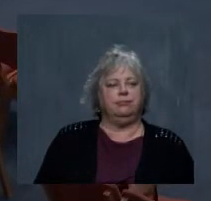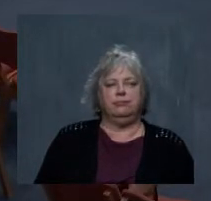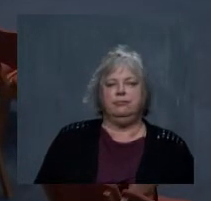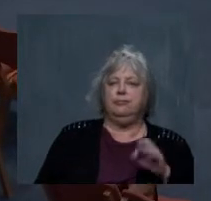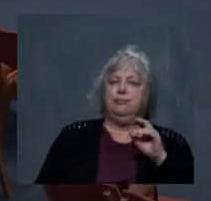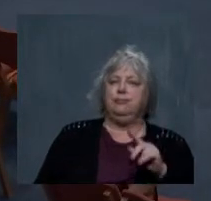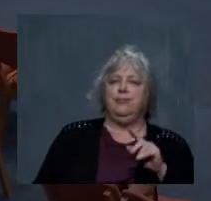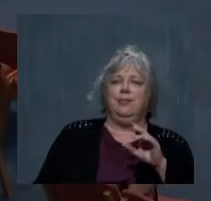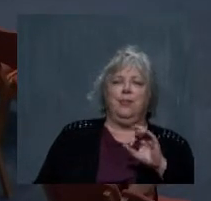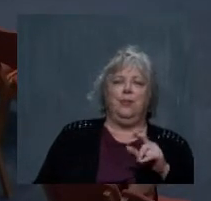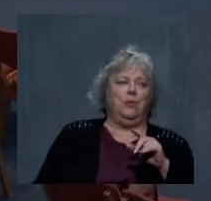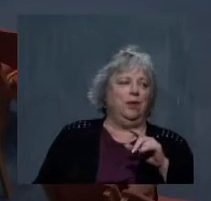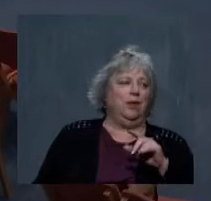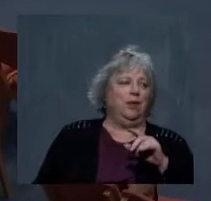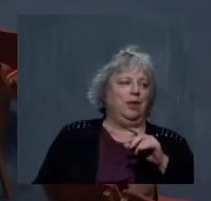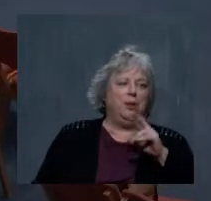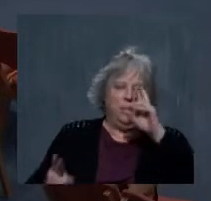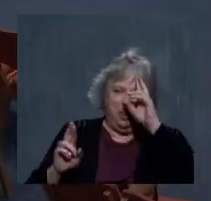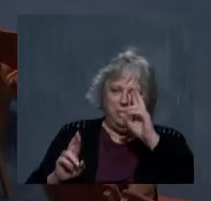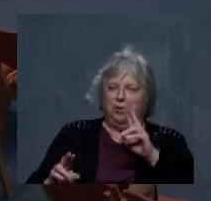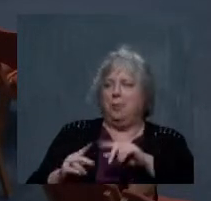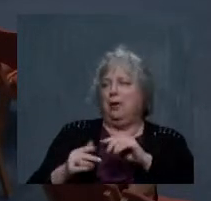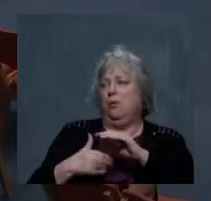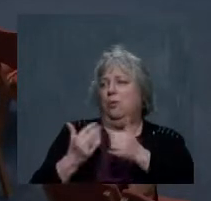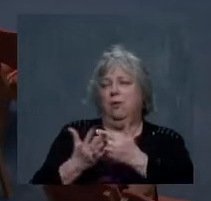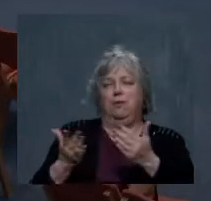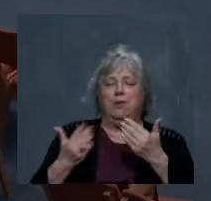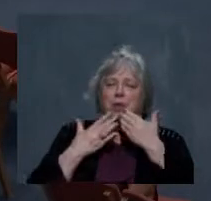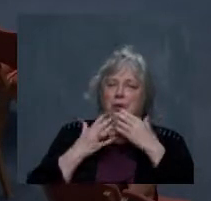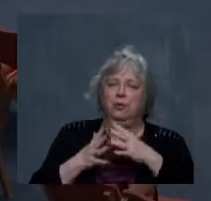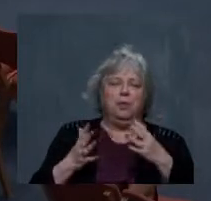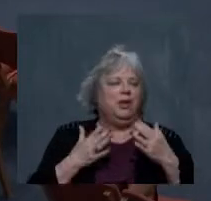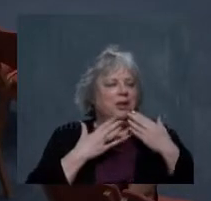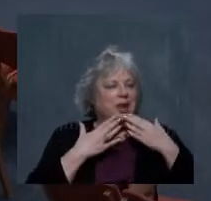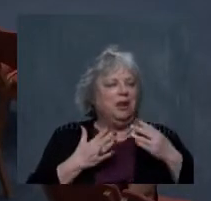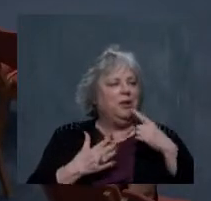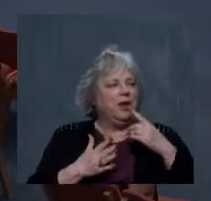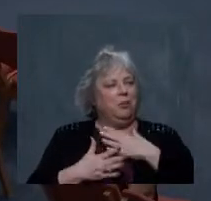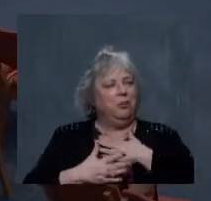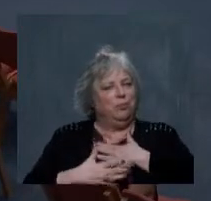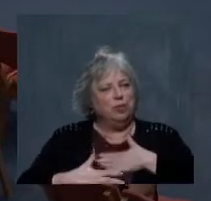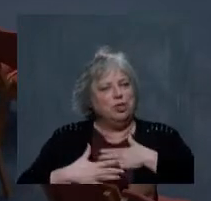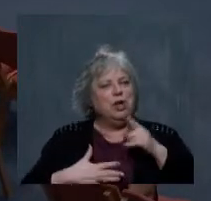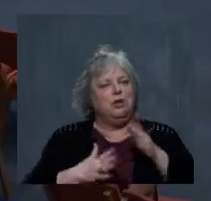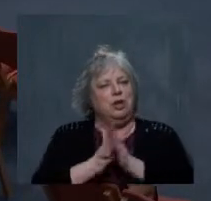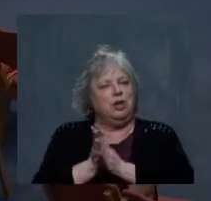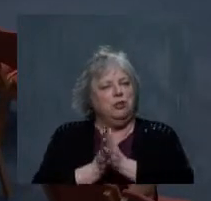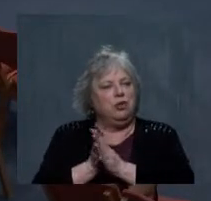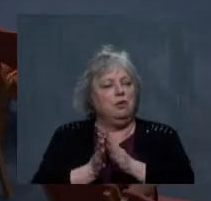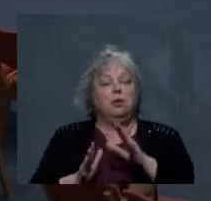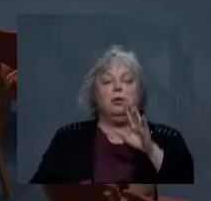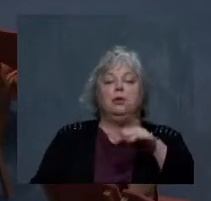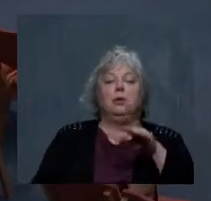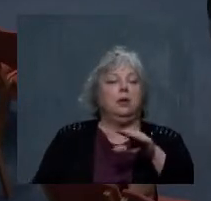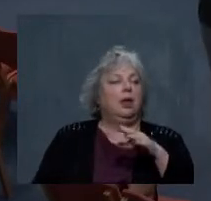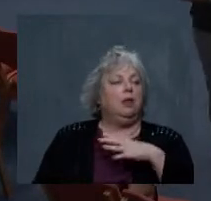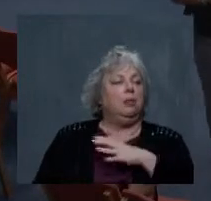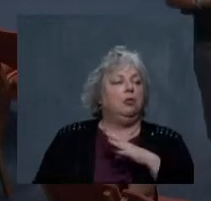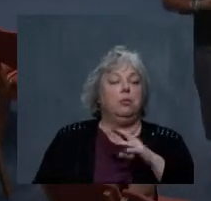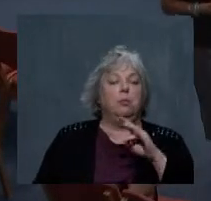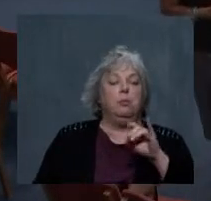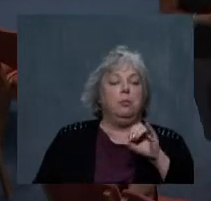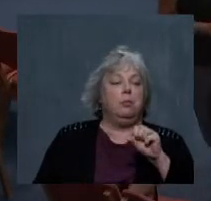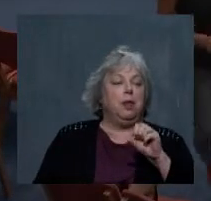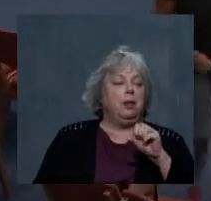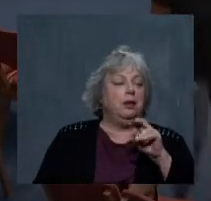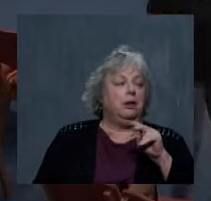Okay. Well, respect to all of you all. Thank you so much. Thank you so much. Okay. Appreciate your initiative. Thank you. Ms. Mickles, you have the right of